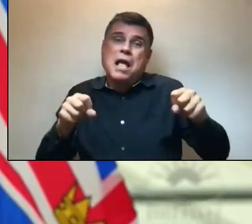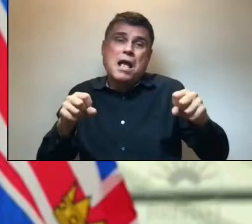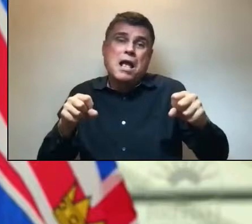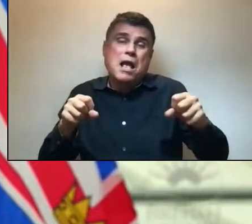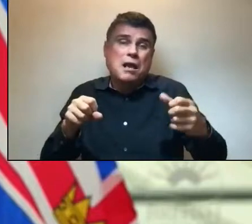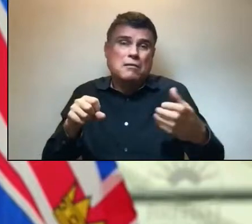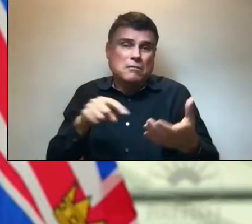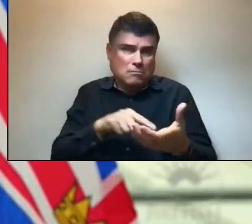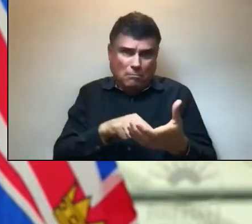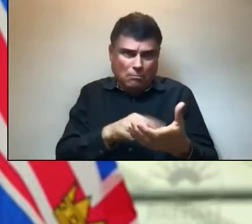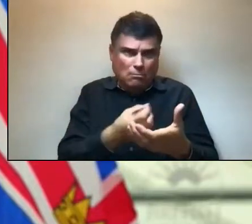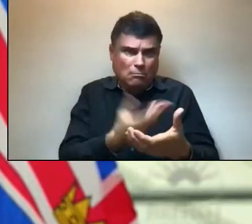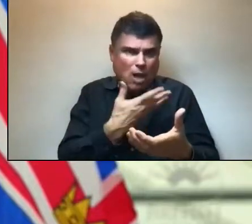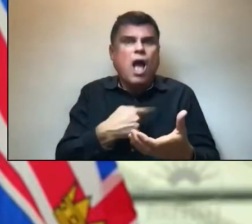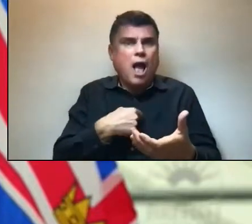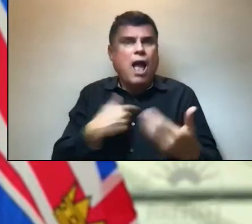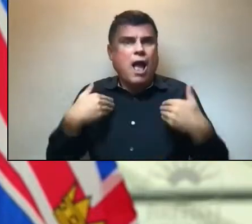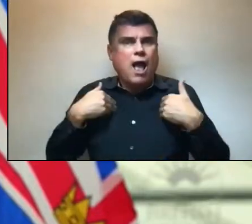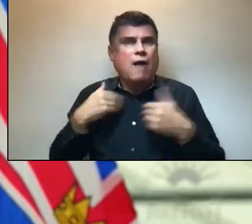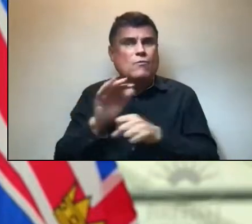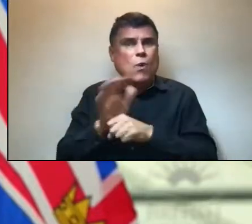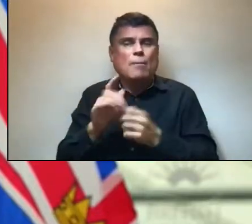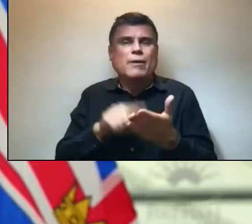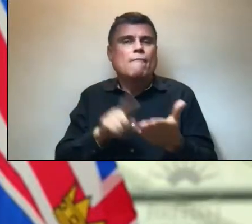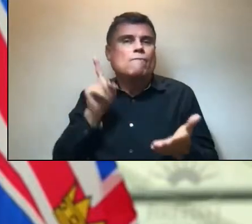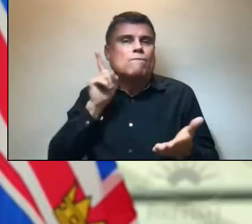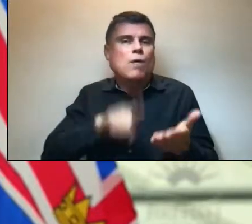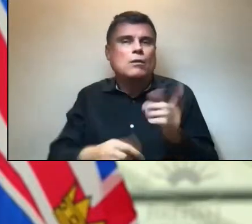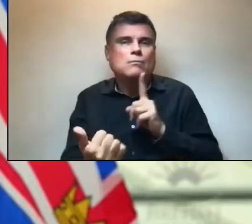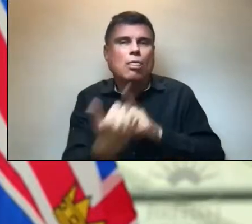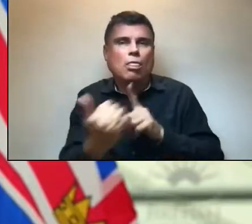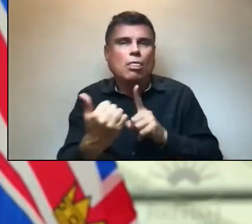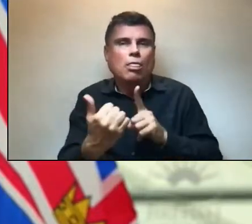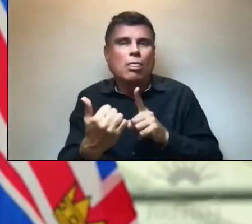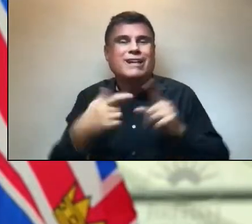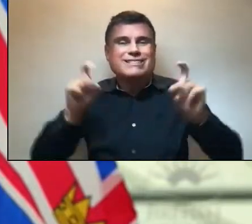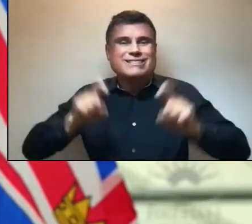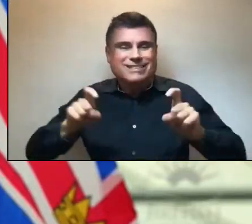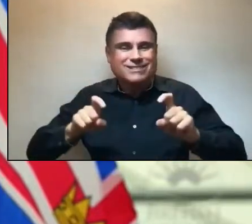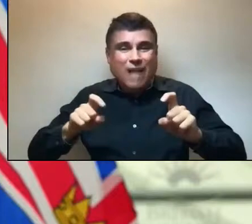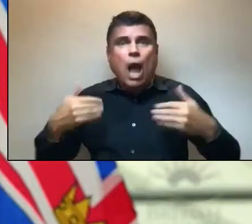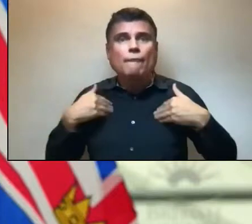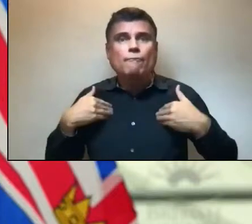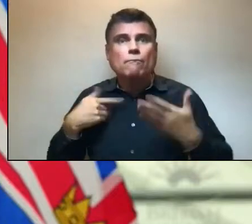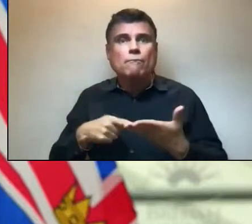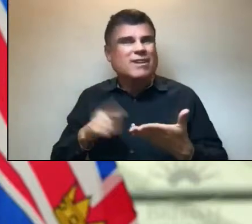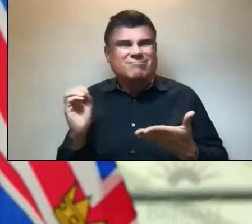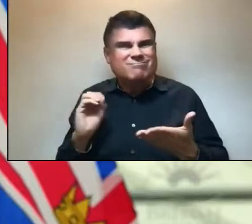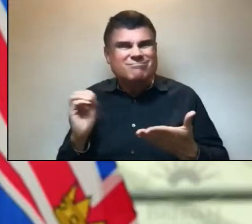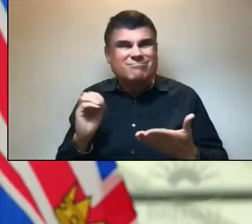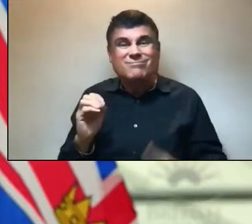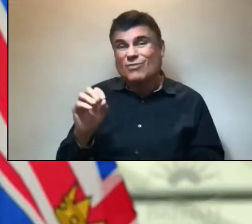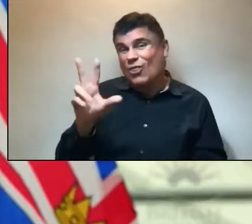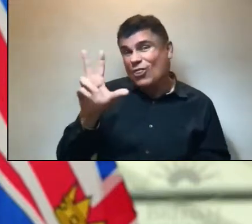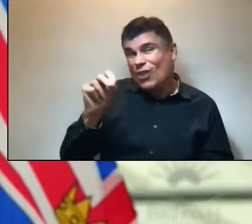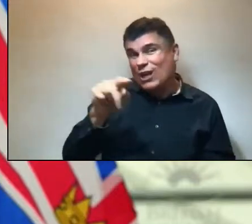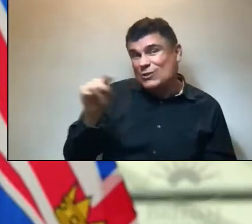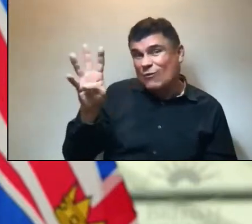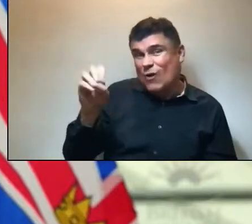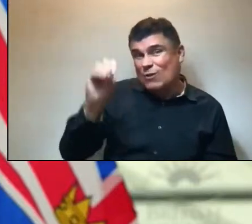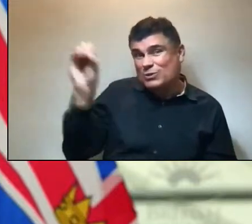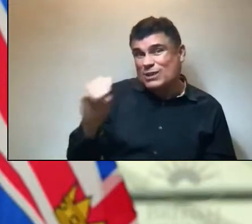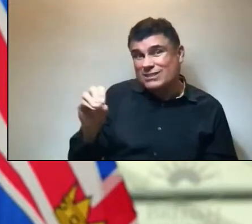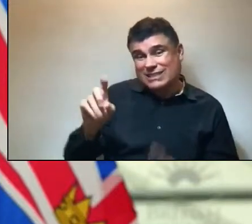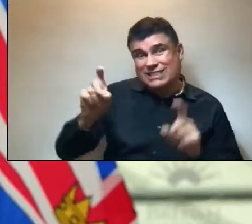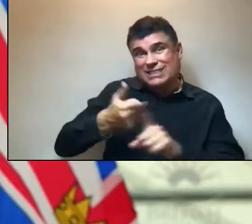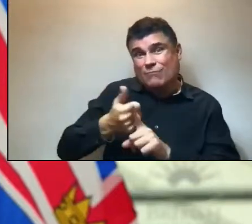on the situation. So when we look at tests, we have to put it in the context of where they're being used. And there's examples from